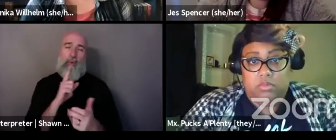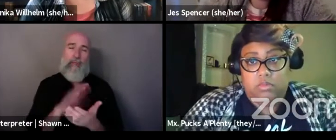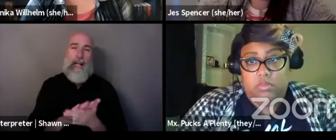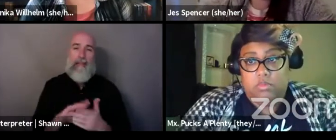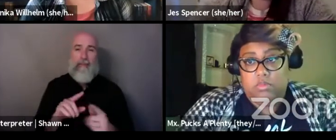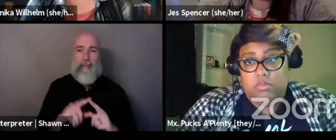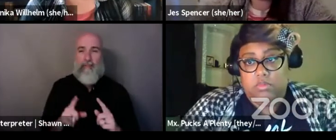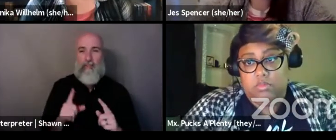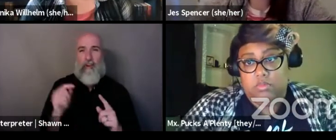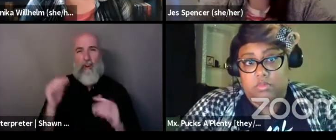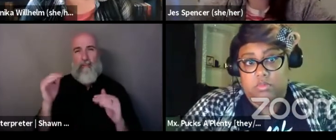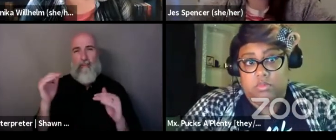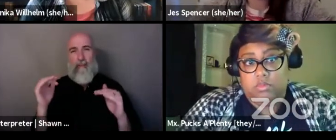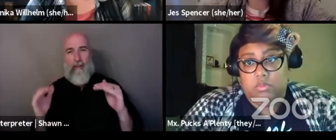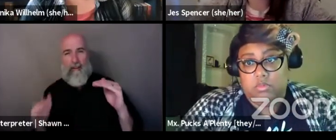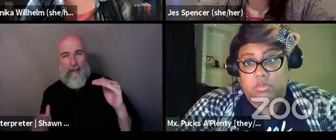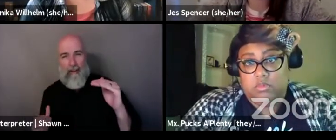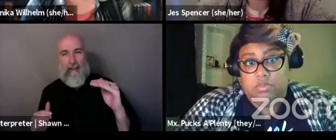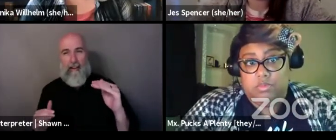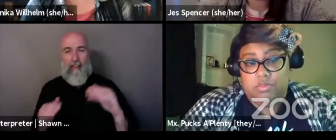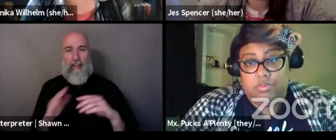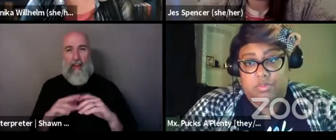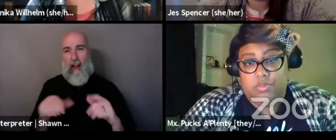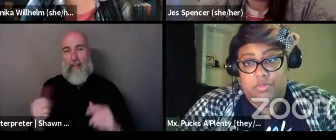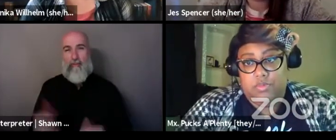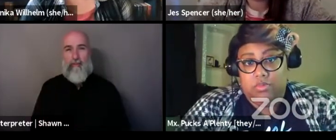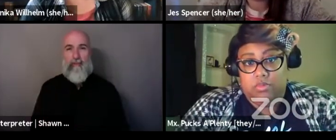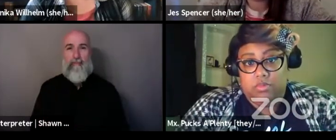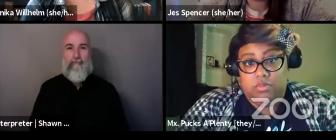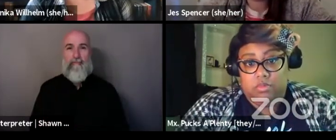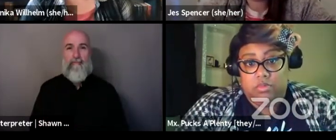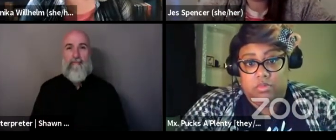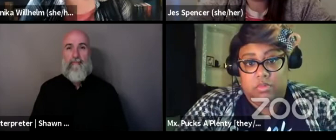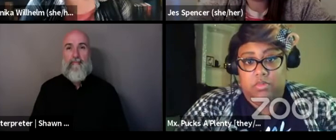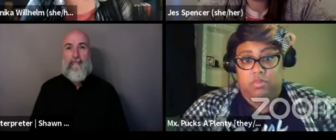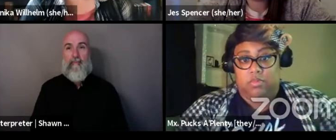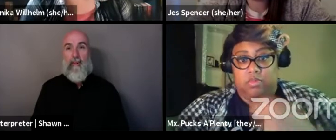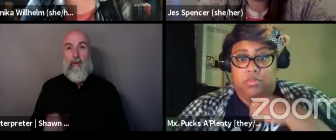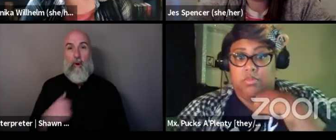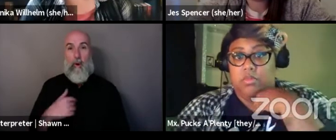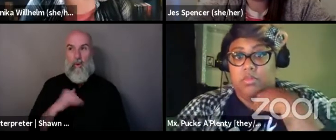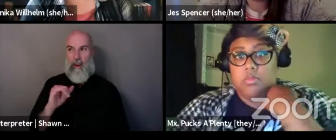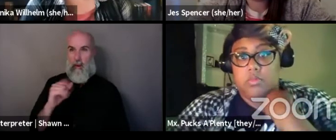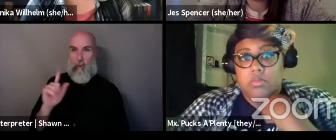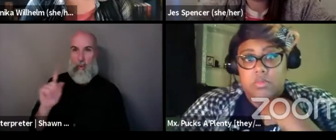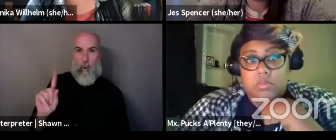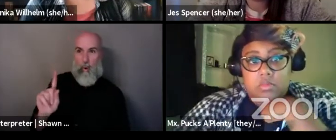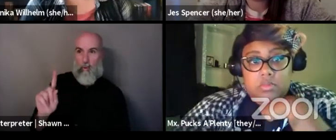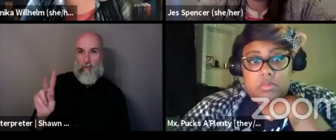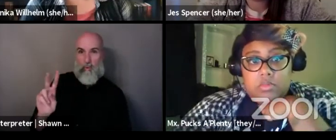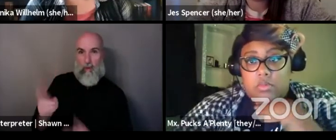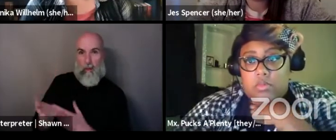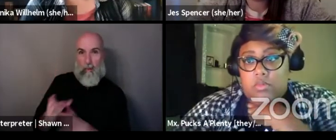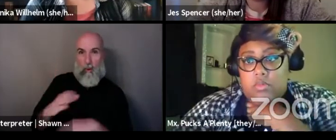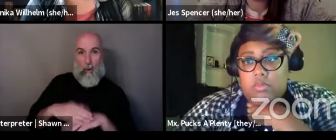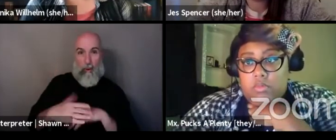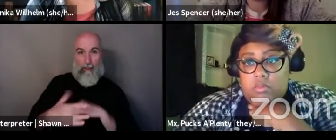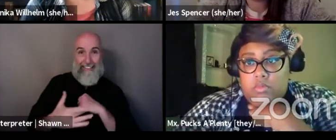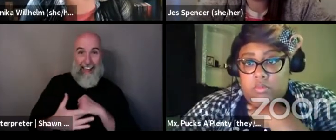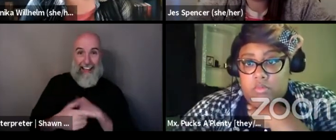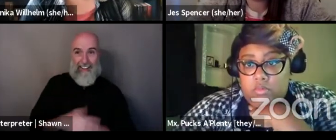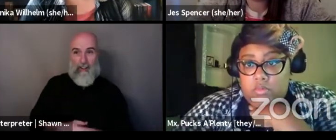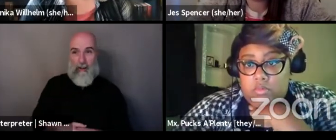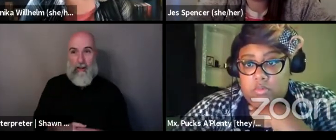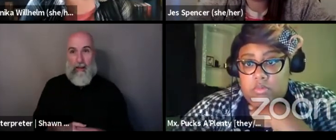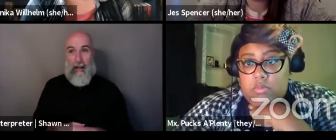know, you're farther down the ladder than others. So when we're at, like, you know, 1-2 in the morning on tech, and again,